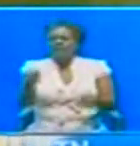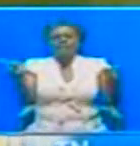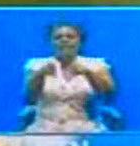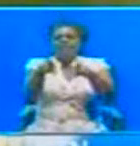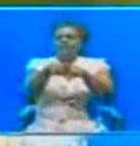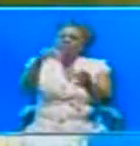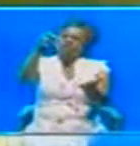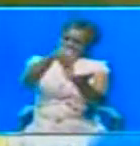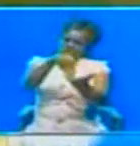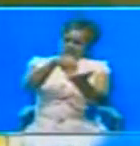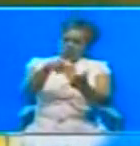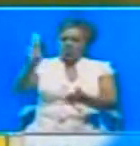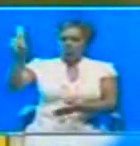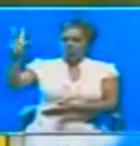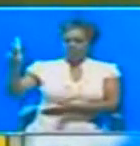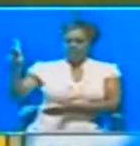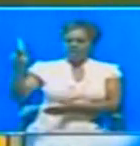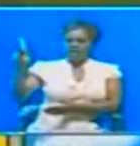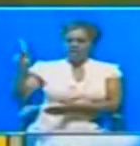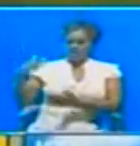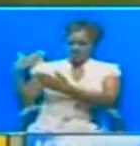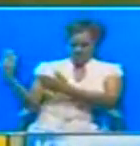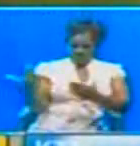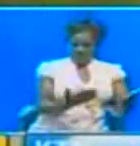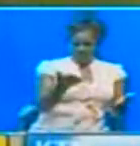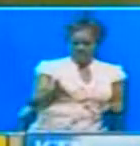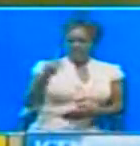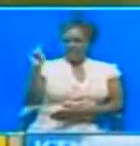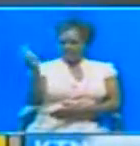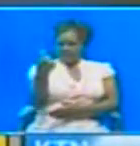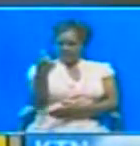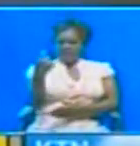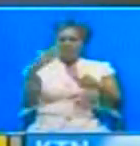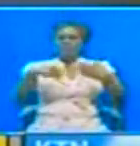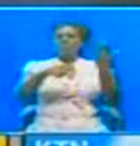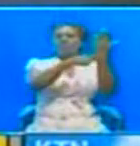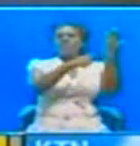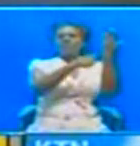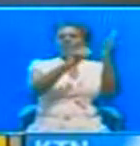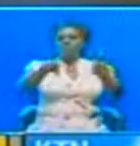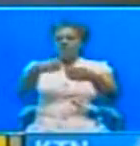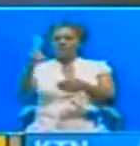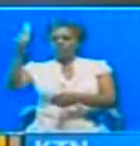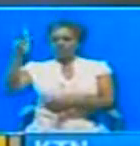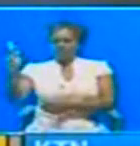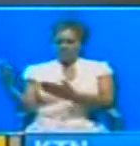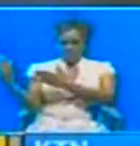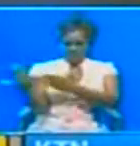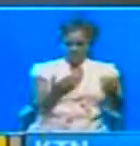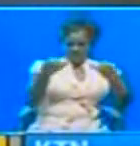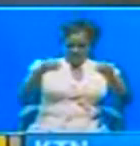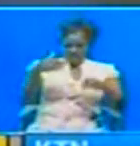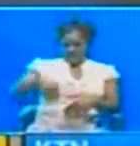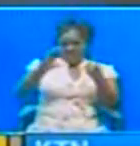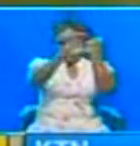that is happening in the UK be brought here into Kenya, or some people who are mentioned in UK be tried here in